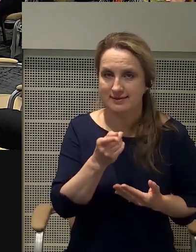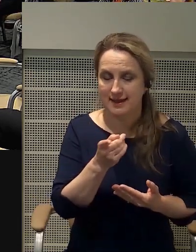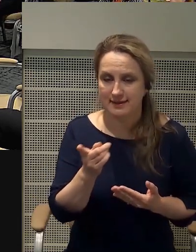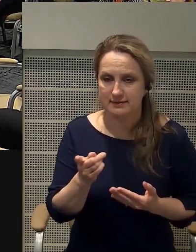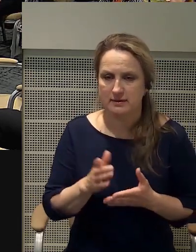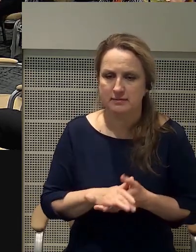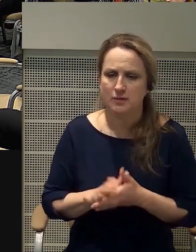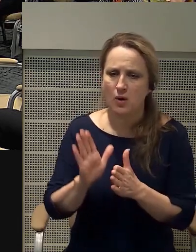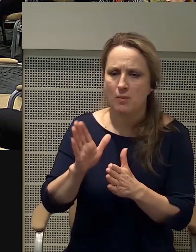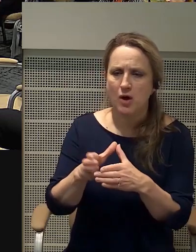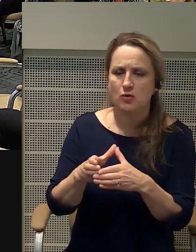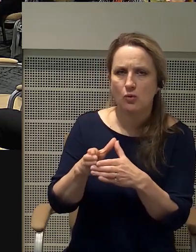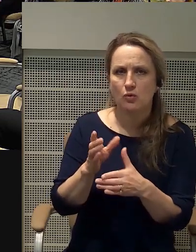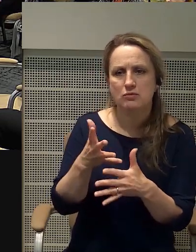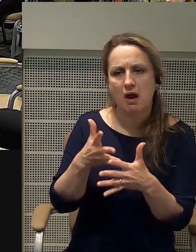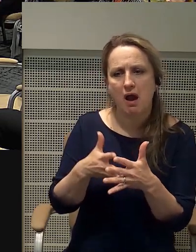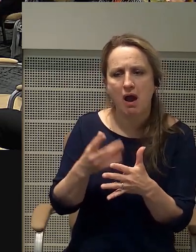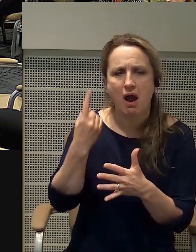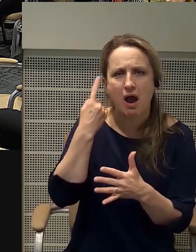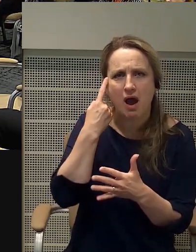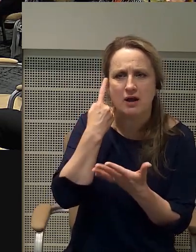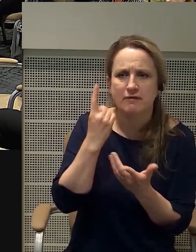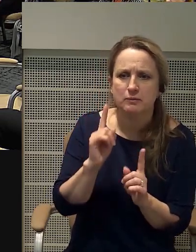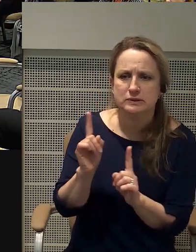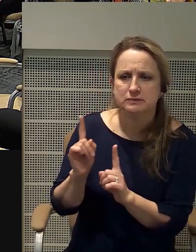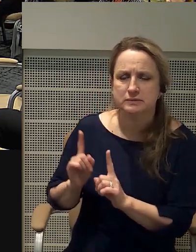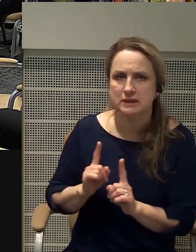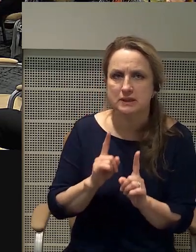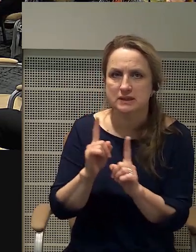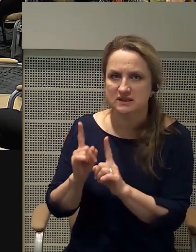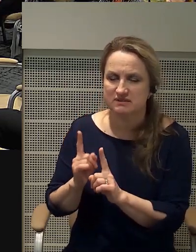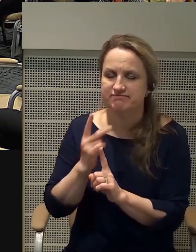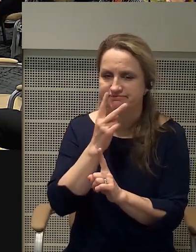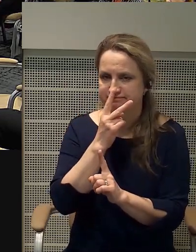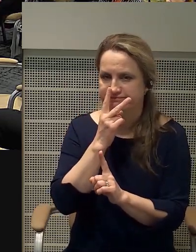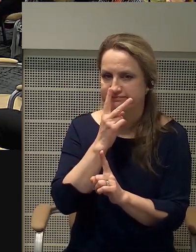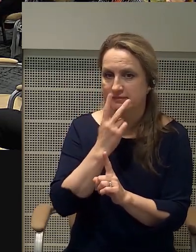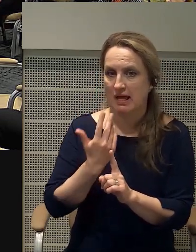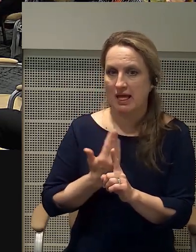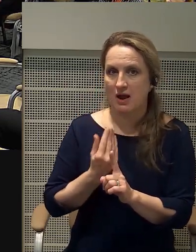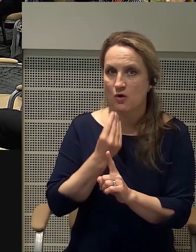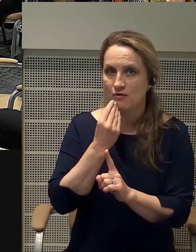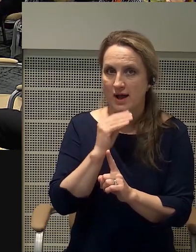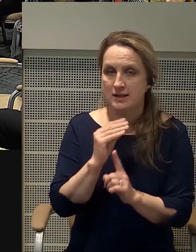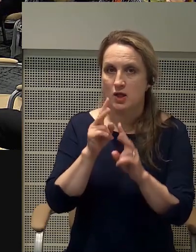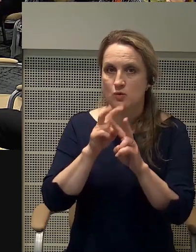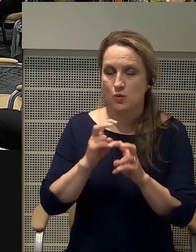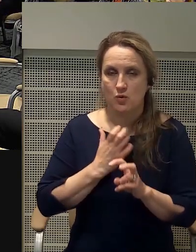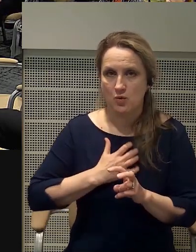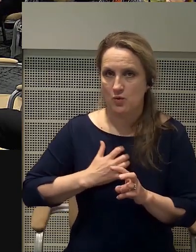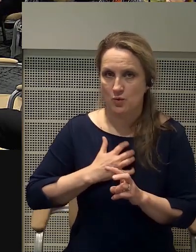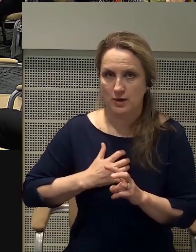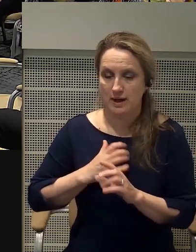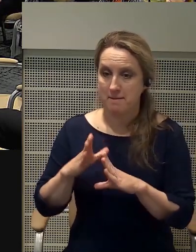only for families, but also for our clinicians and researchers. And what